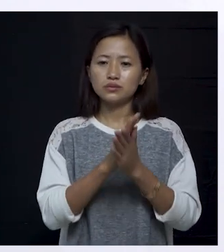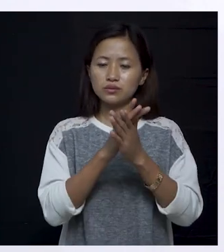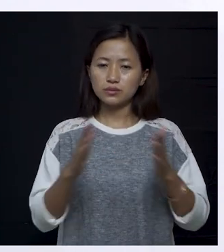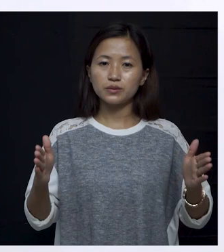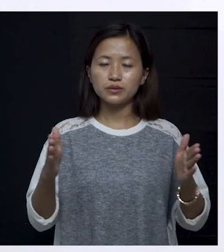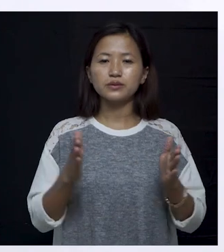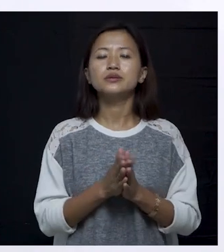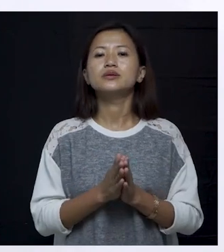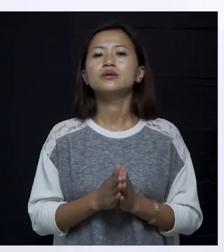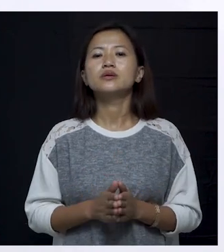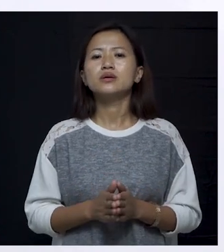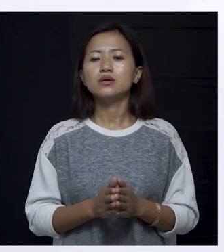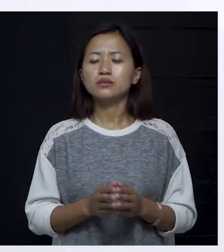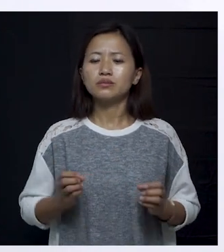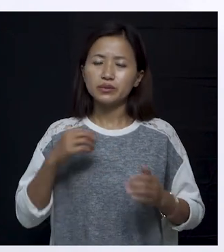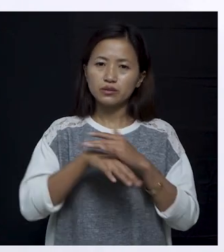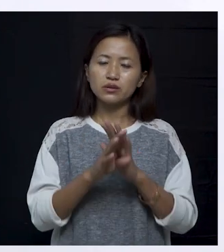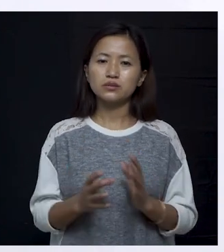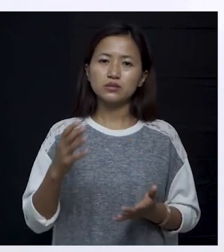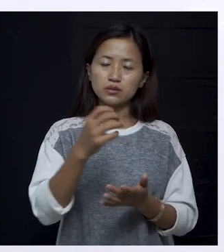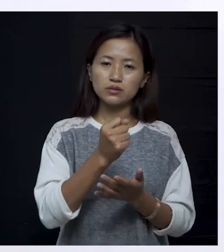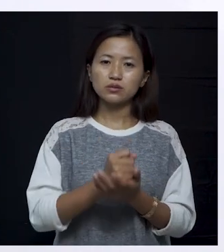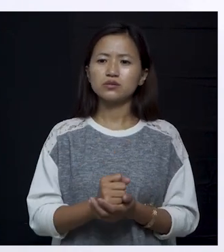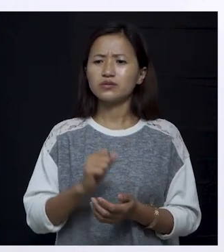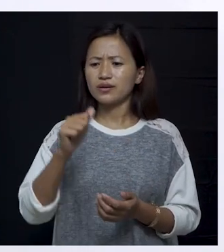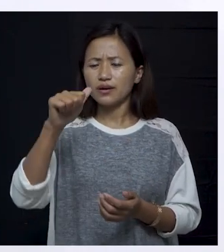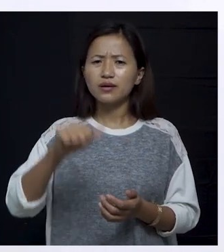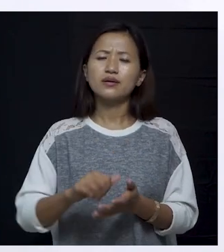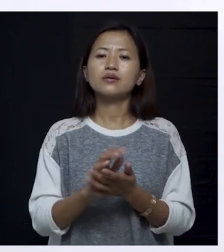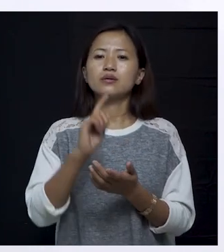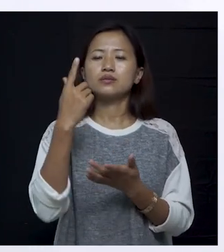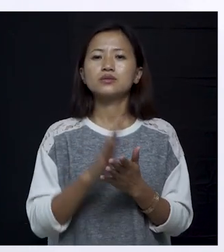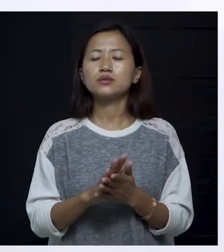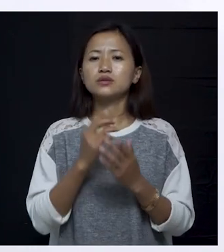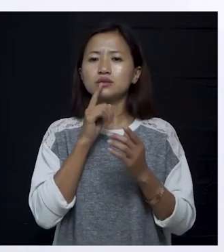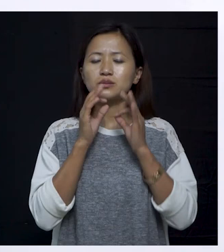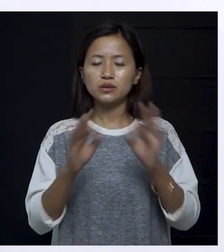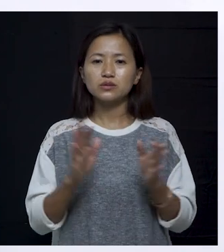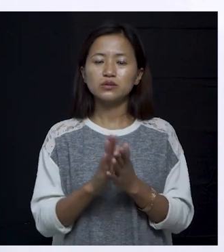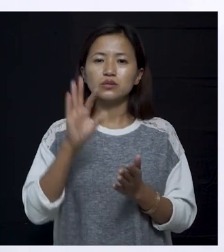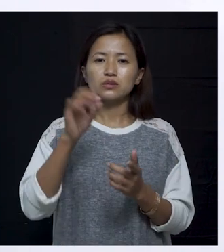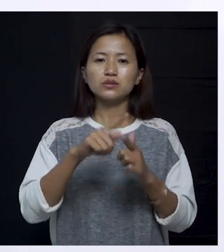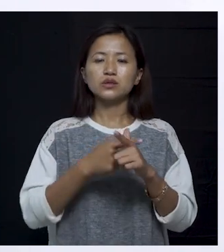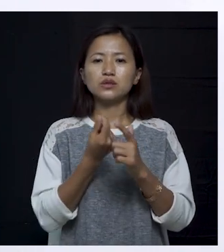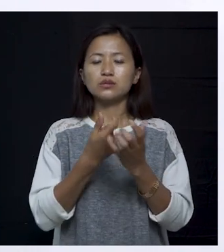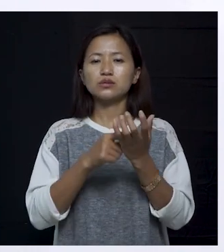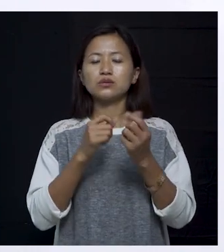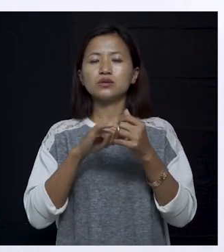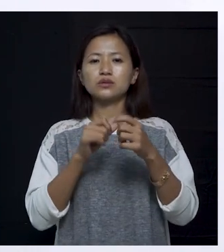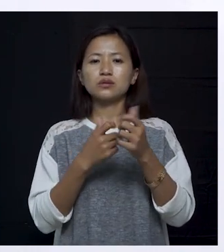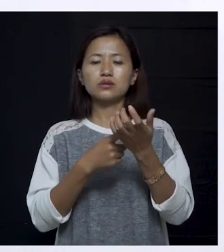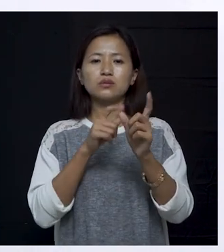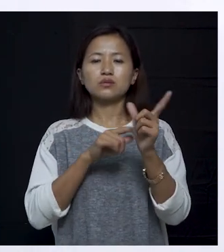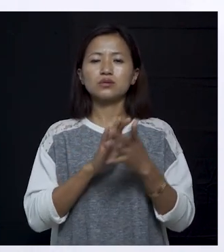separated. That means they should not be under the control of anyone, especially to do with this judiciary. Judiciary should not be